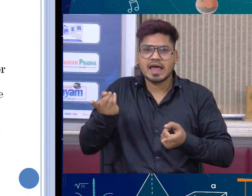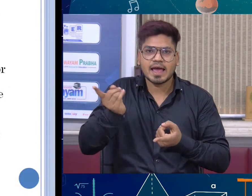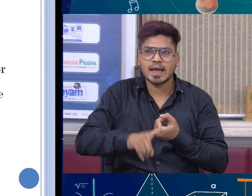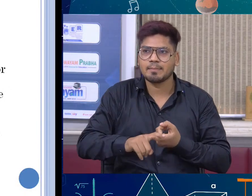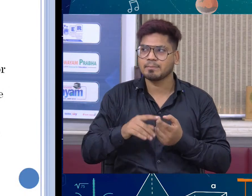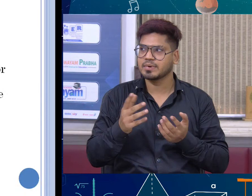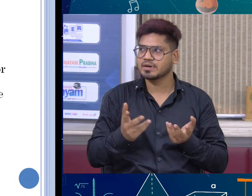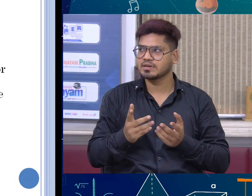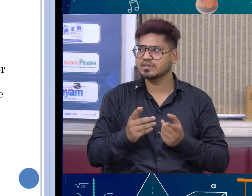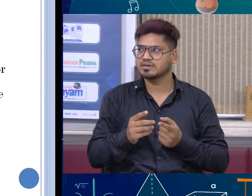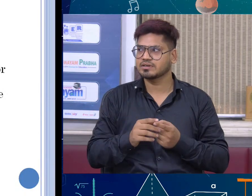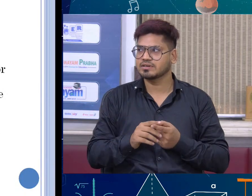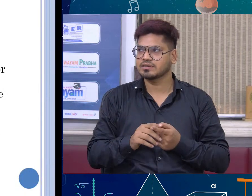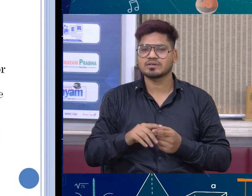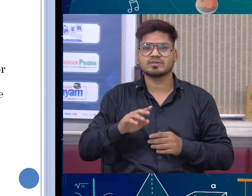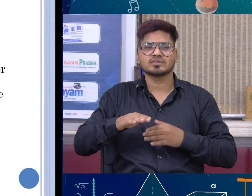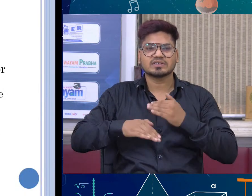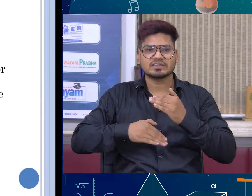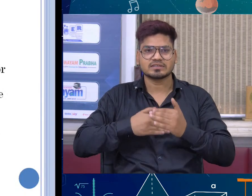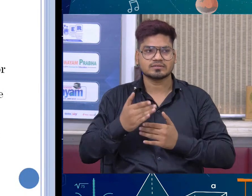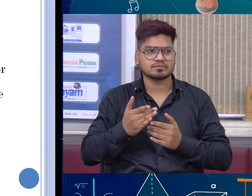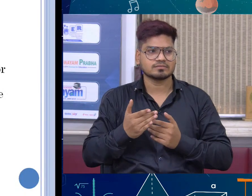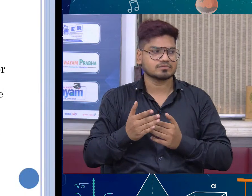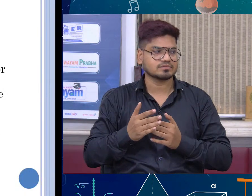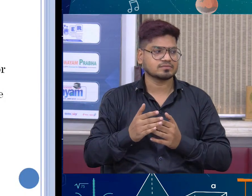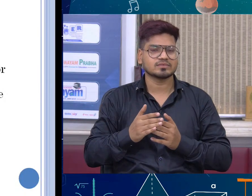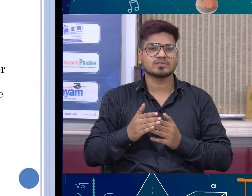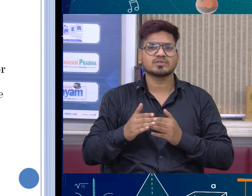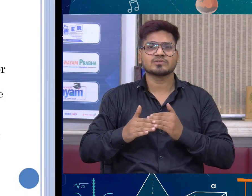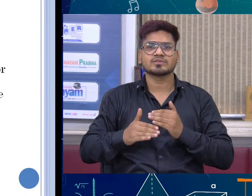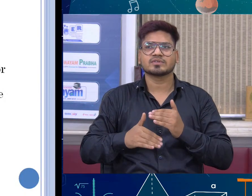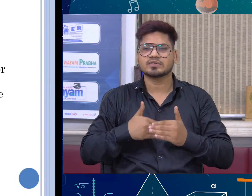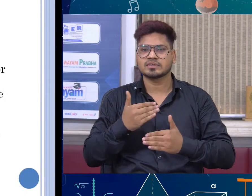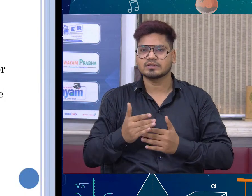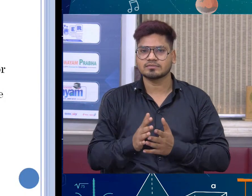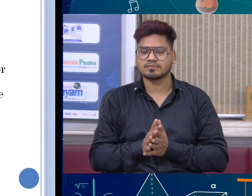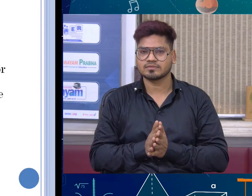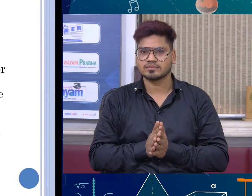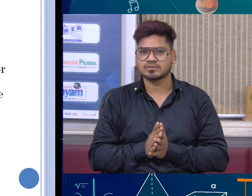happened? There should be a big wind started,